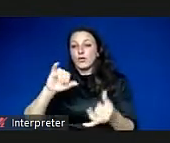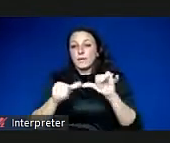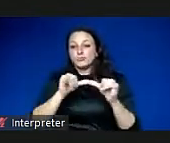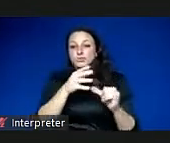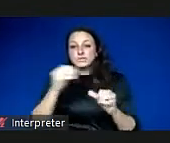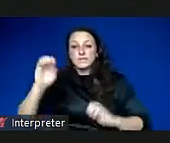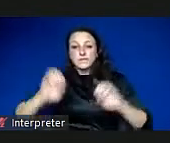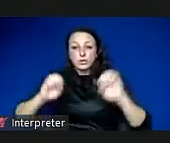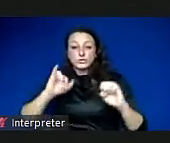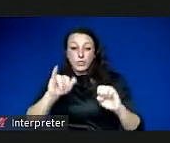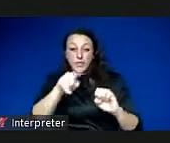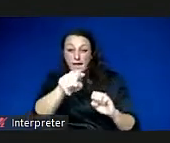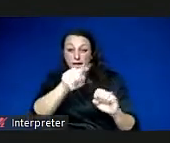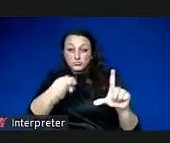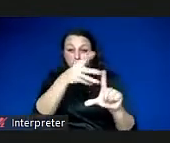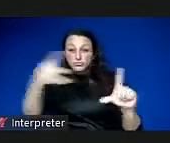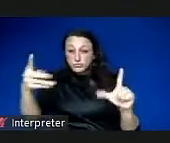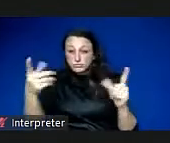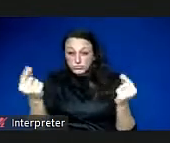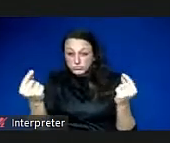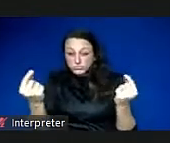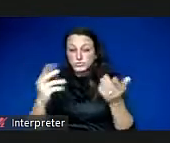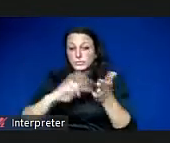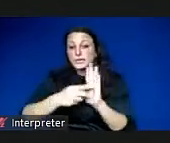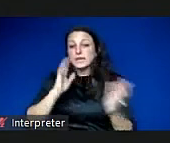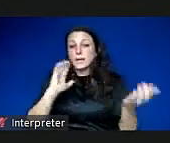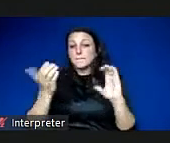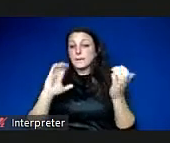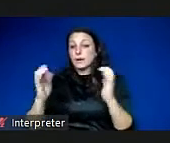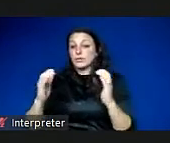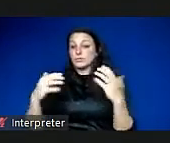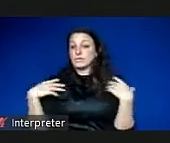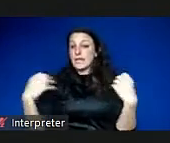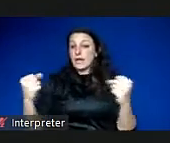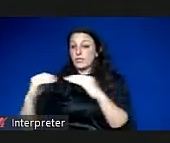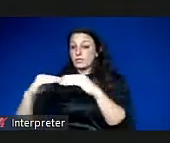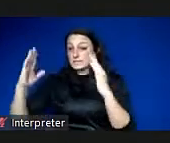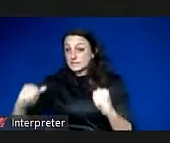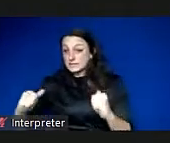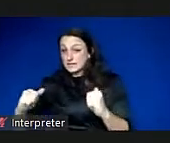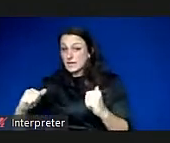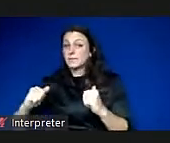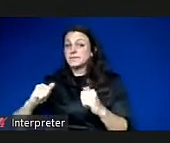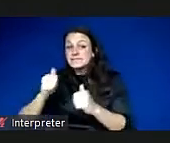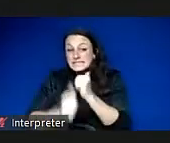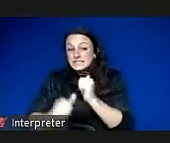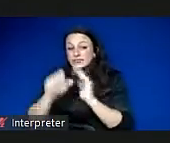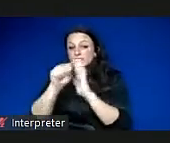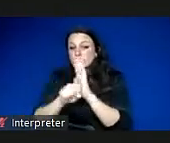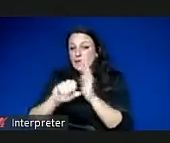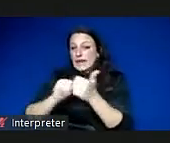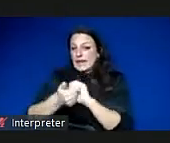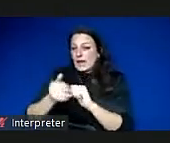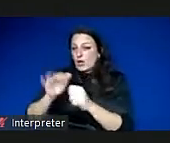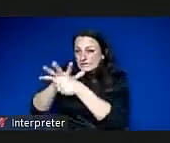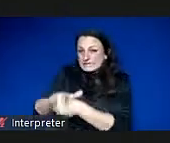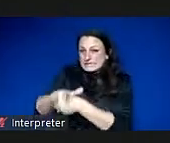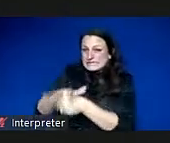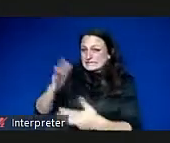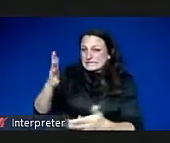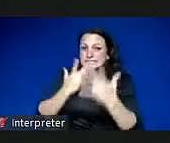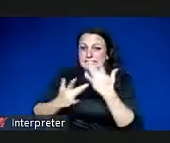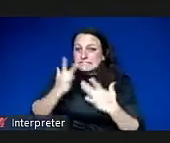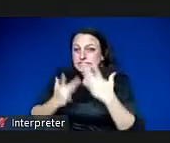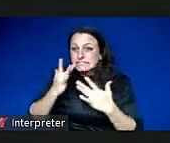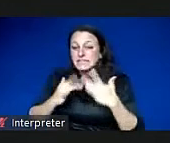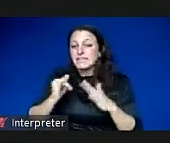this figure does is it compares the stress on healthcare systems in different states throughout the pandemic. This figure is specifically looking at